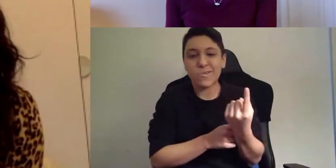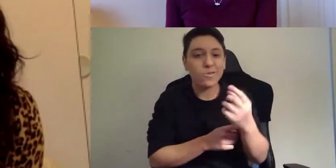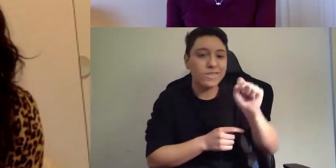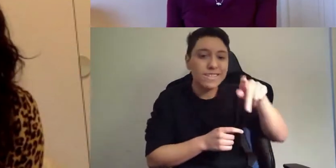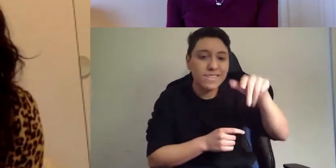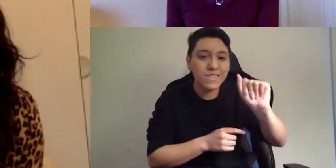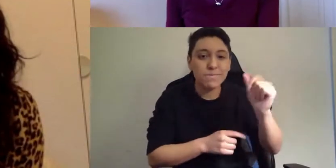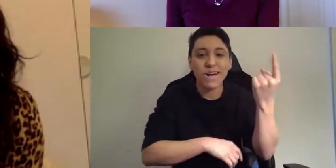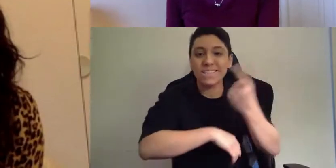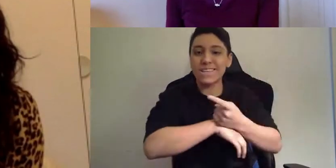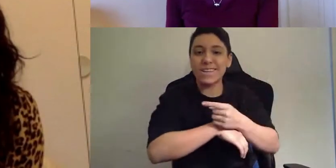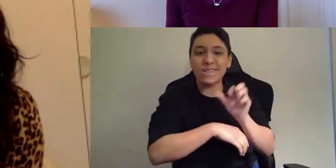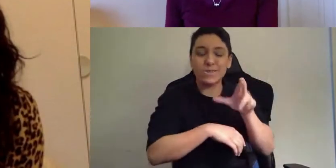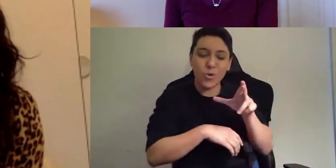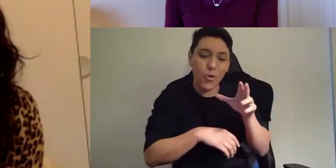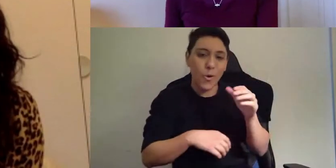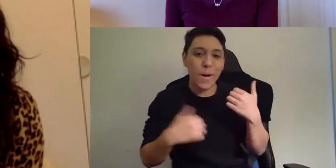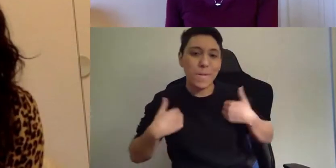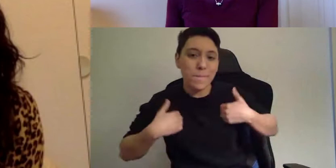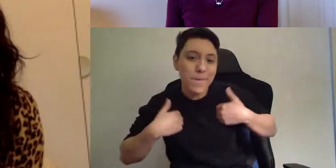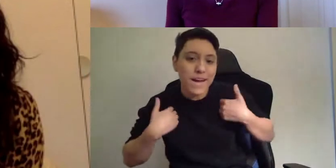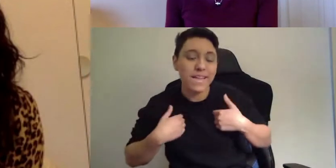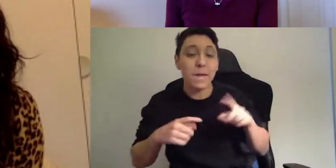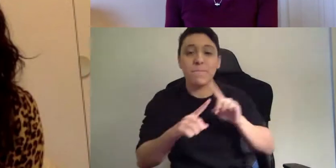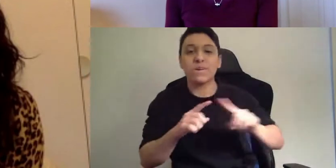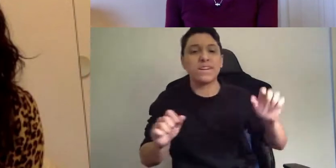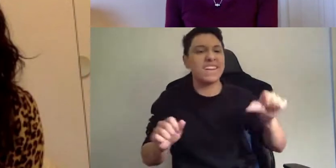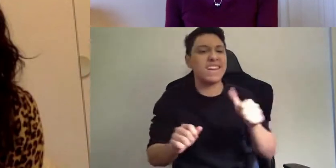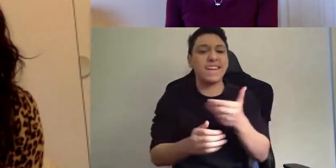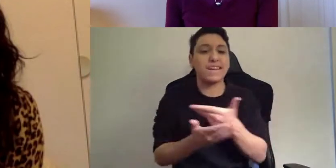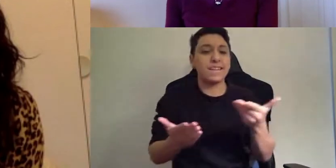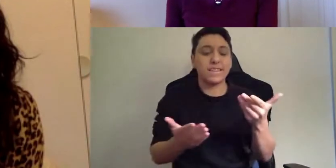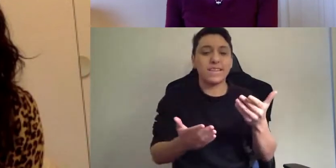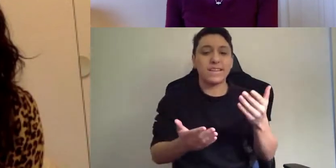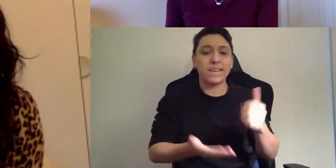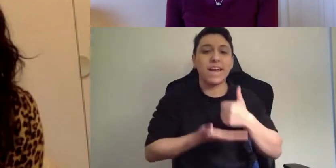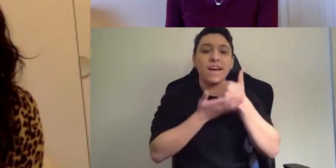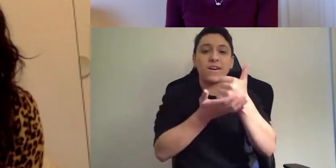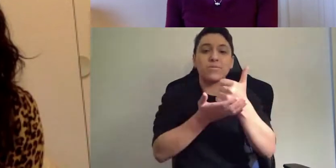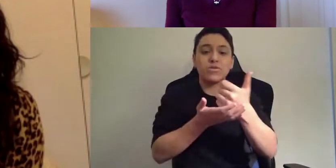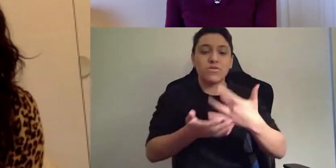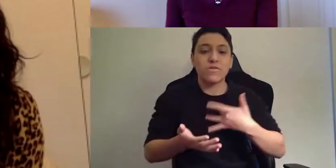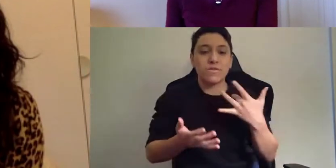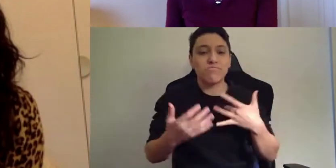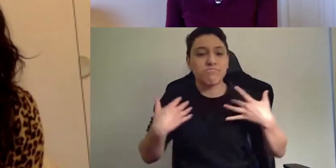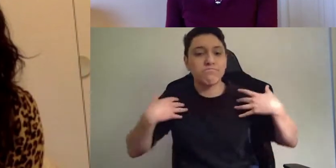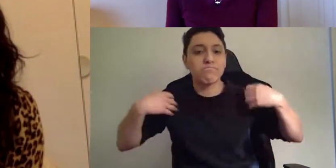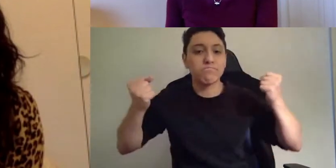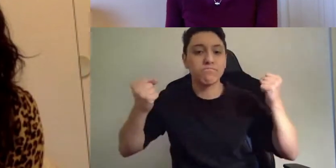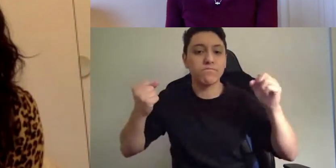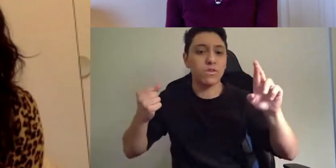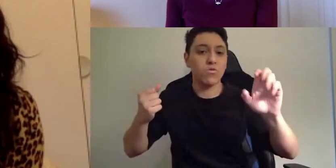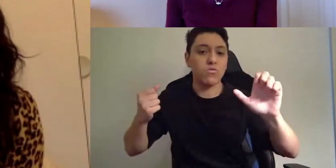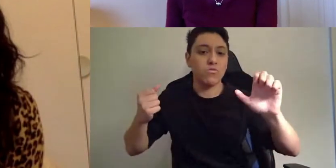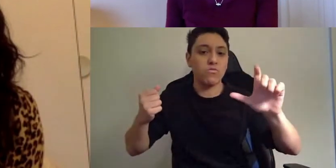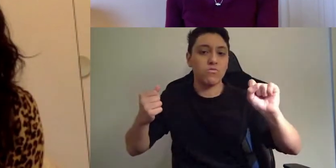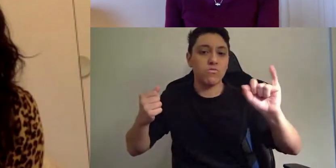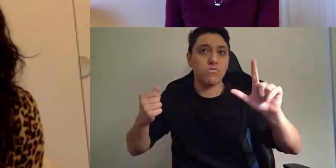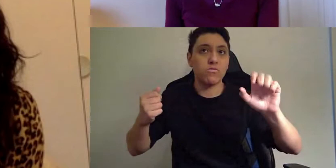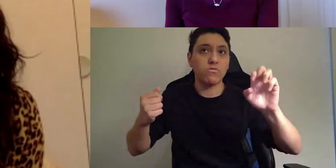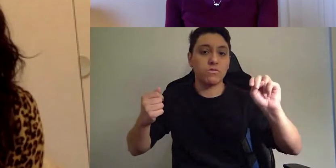like that, but it's anything that helps you build up your resilience. And your resilience is your